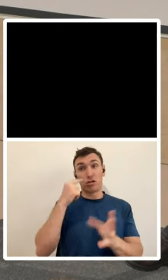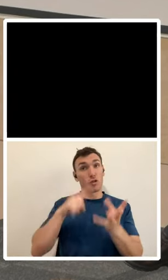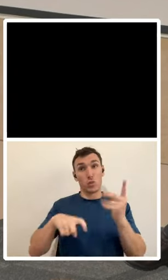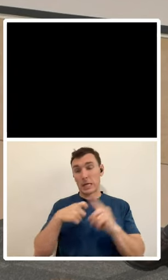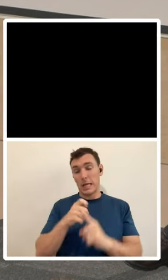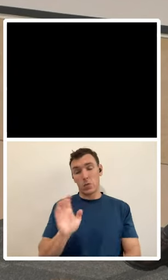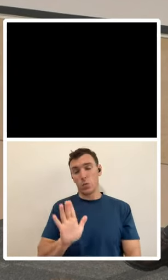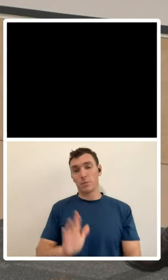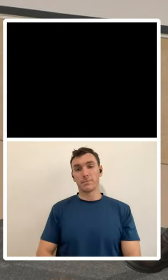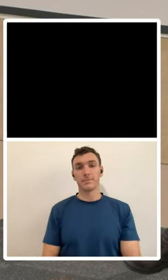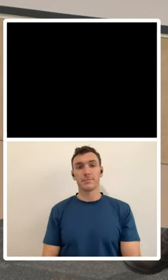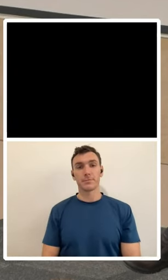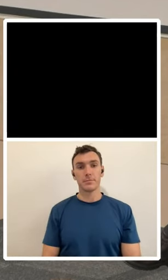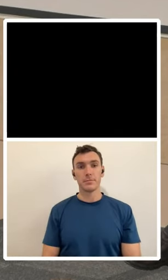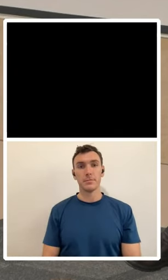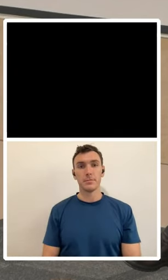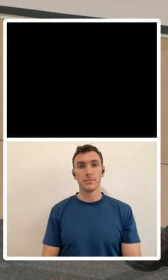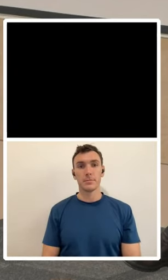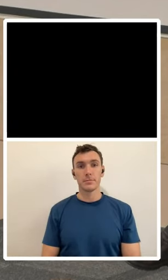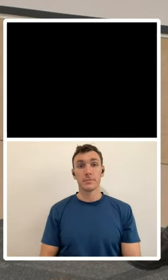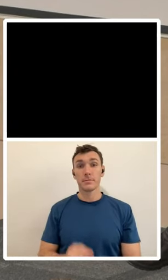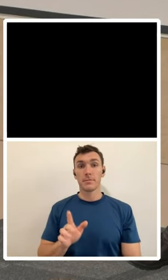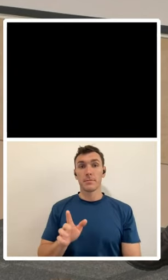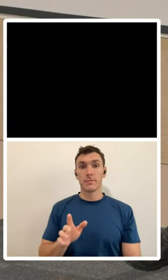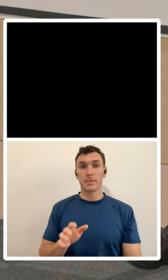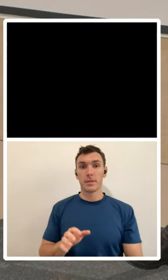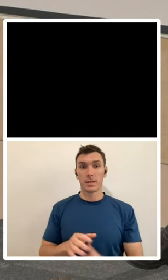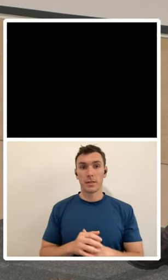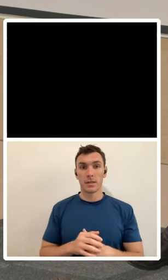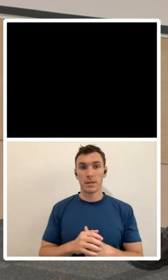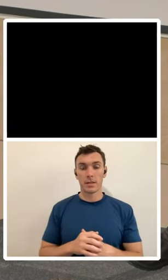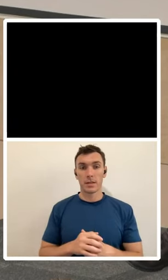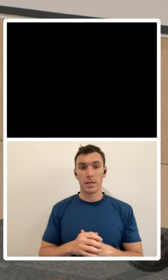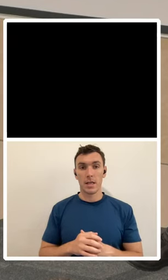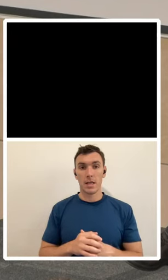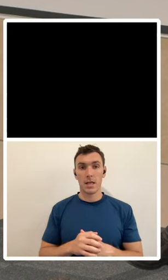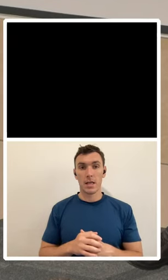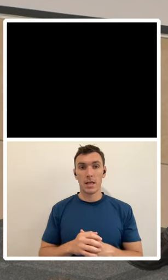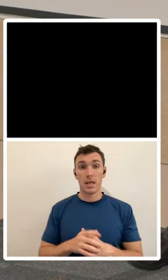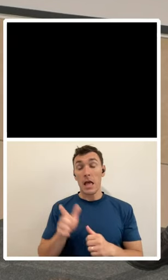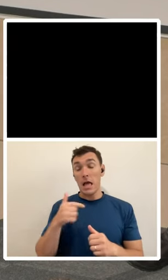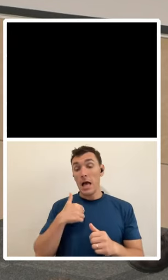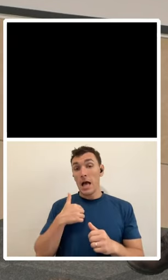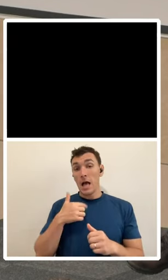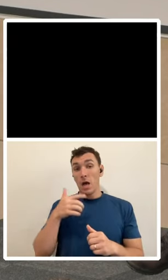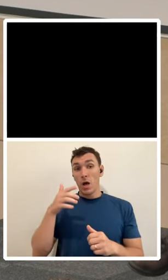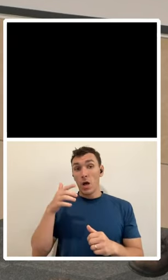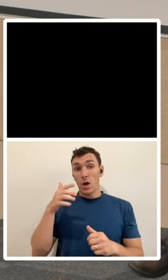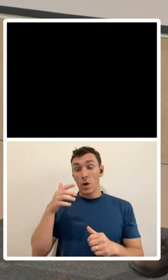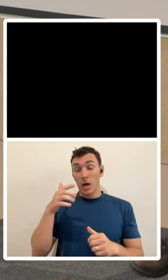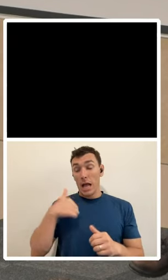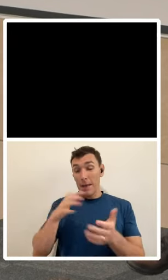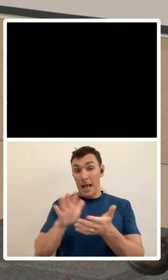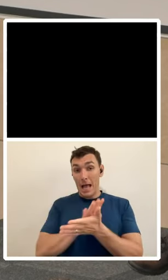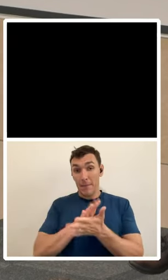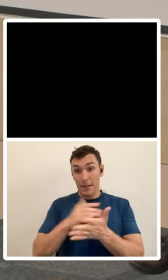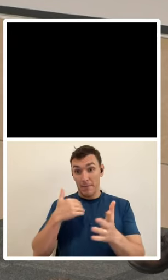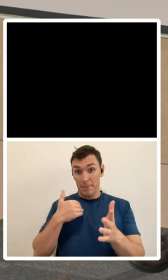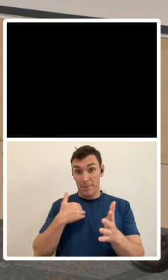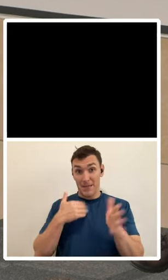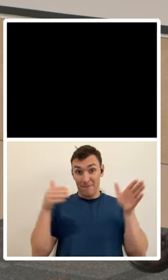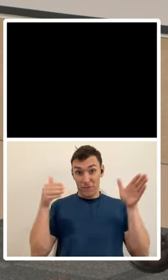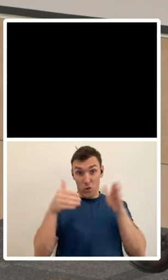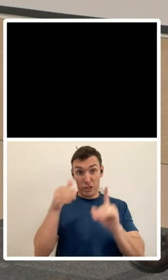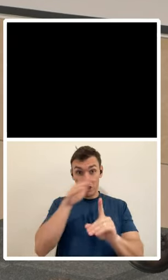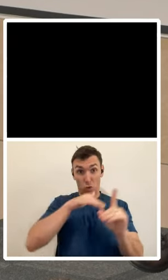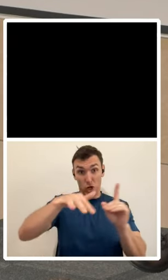Can I abuse chair's privilege? And I'm very pleased I'm a sociologist, not an economist, after what Gary said. But I'm